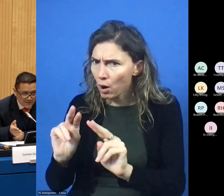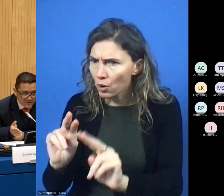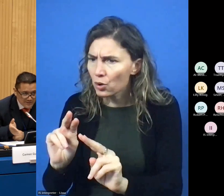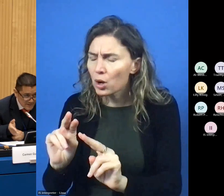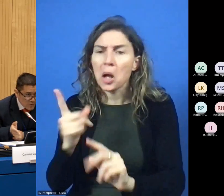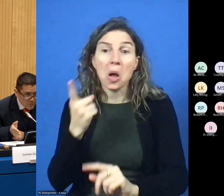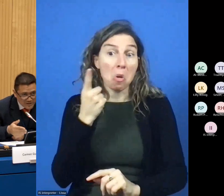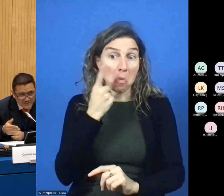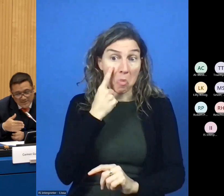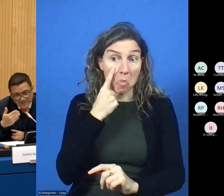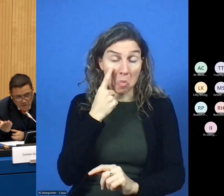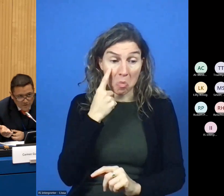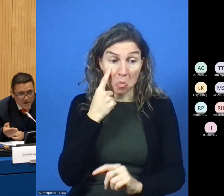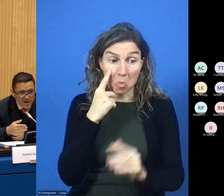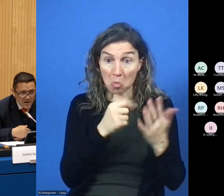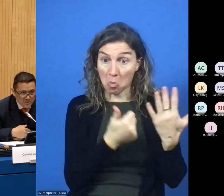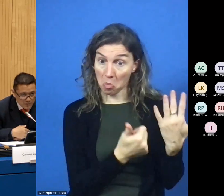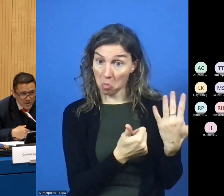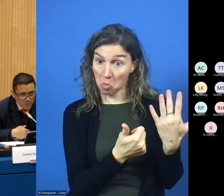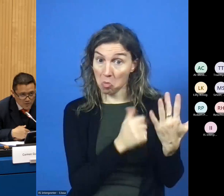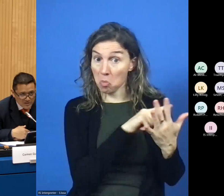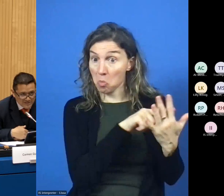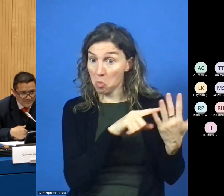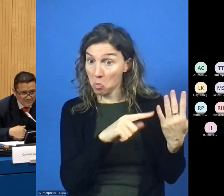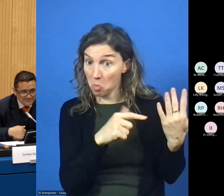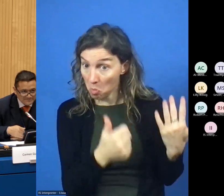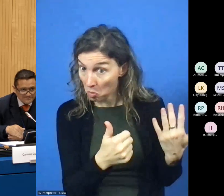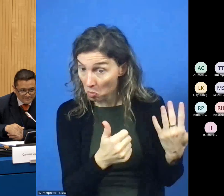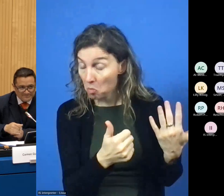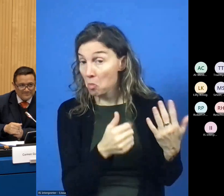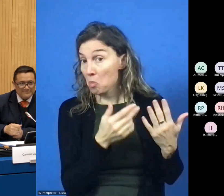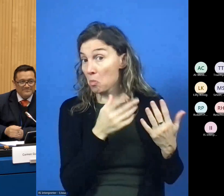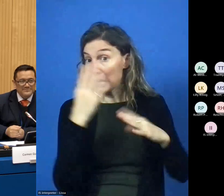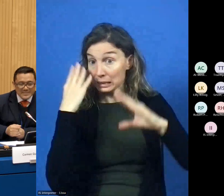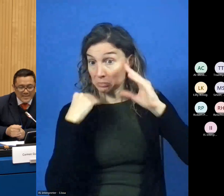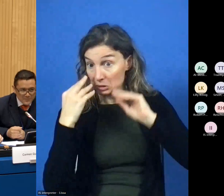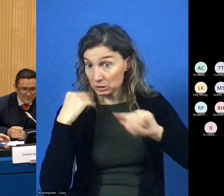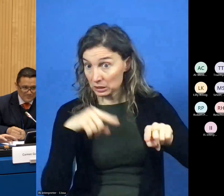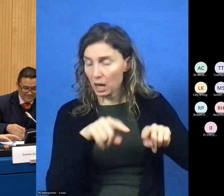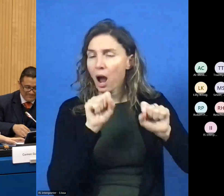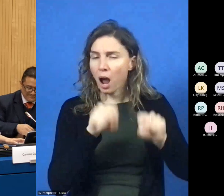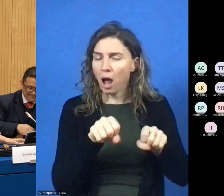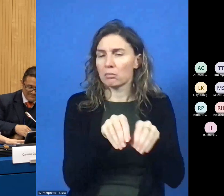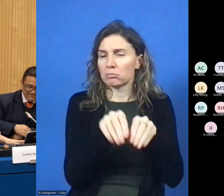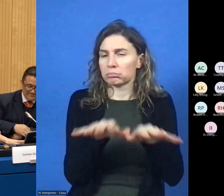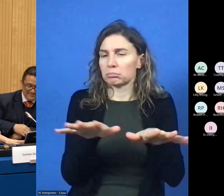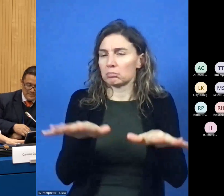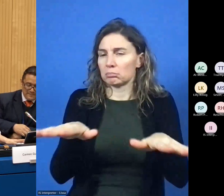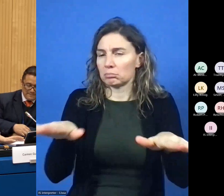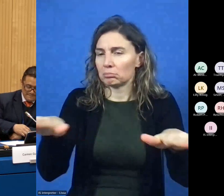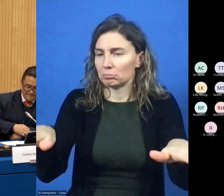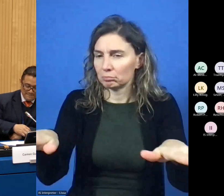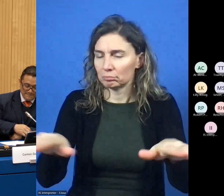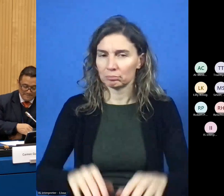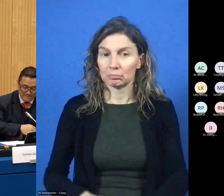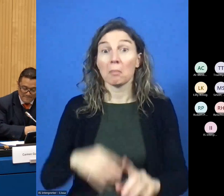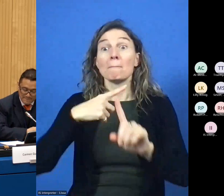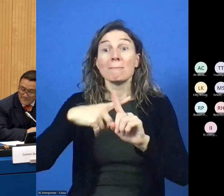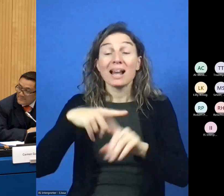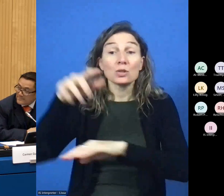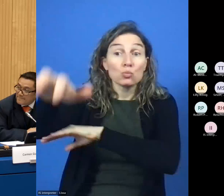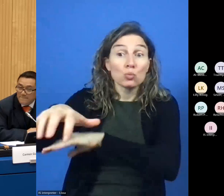schools and the same communities and the other rural communities. Thank you. Another question,